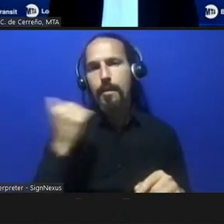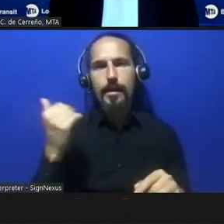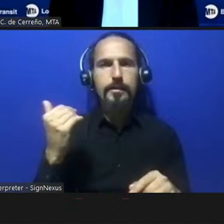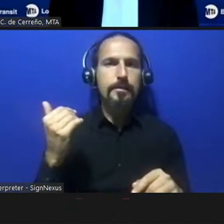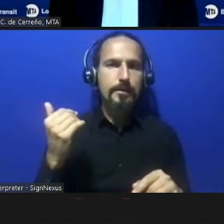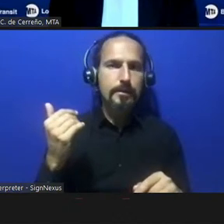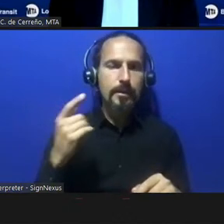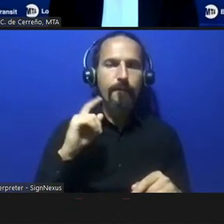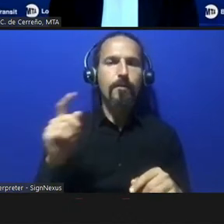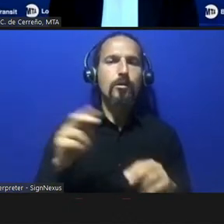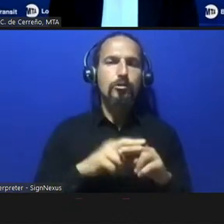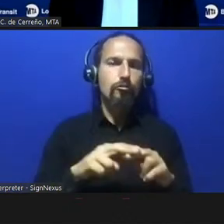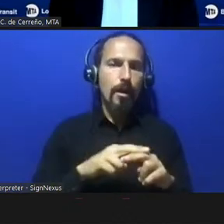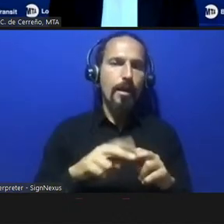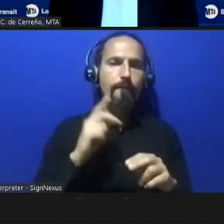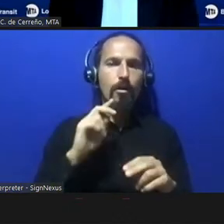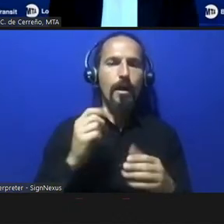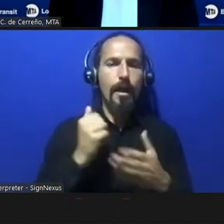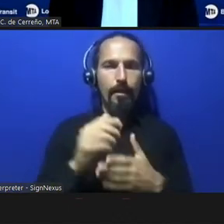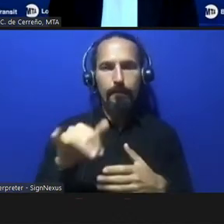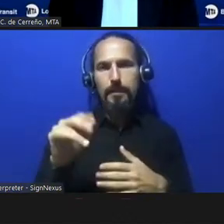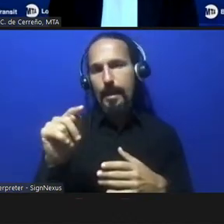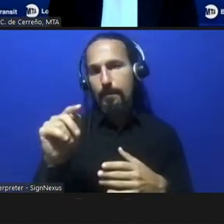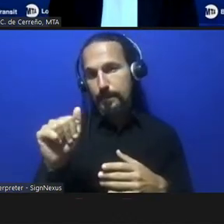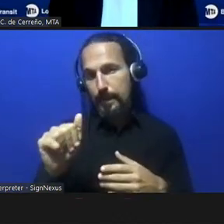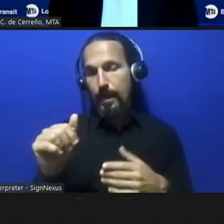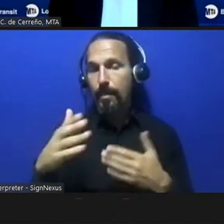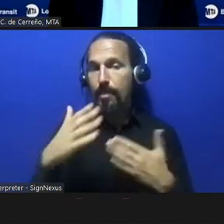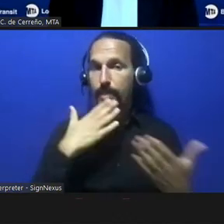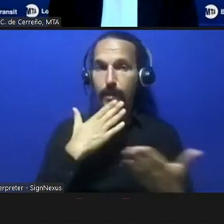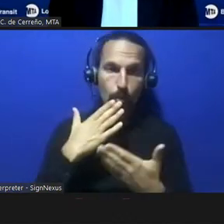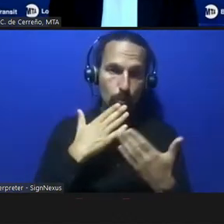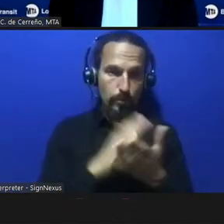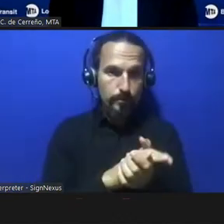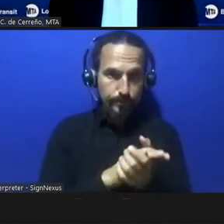system can help the mta accomplish that thank you